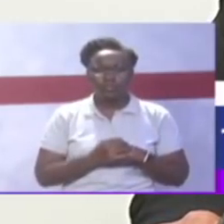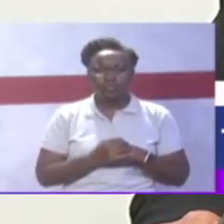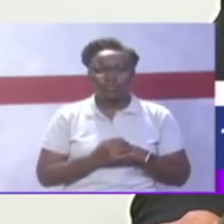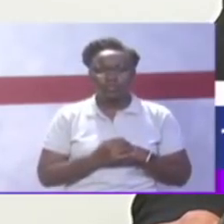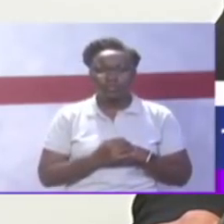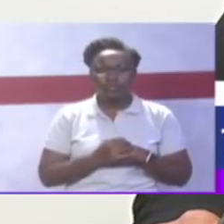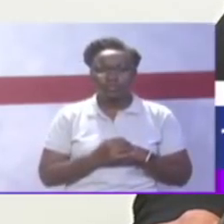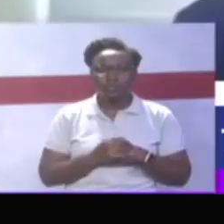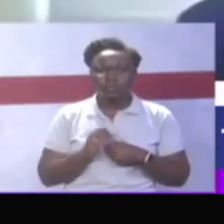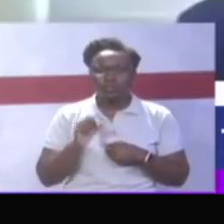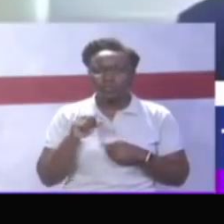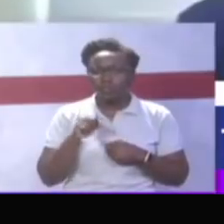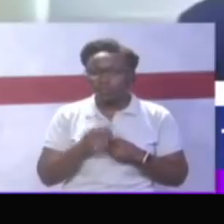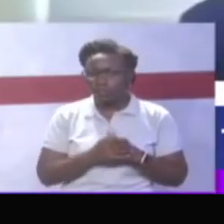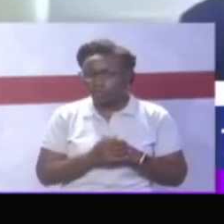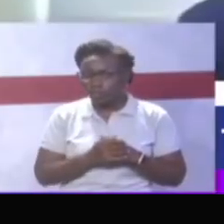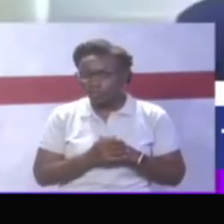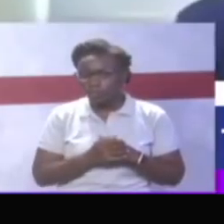Yeah, so...